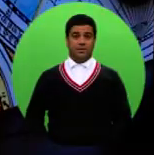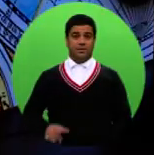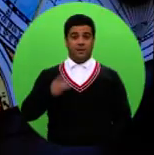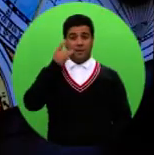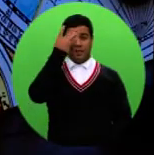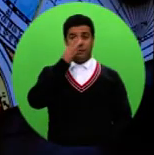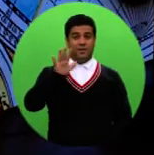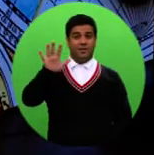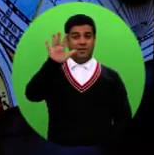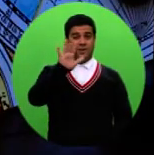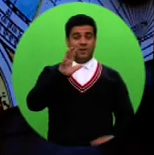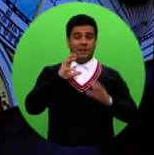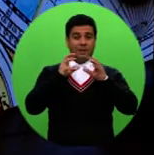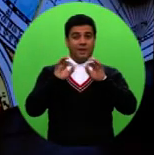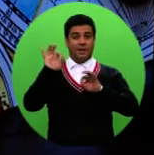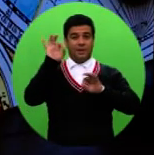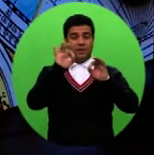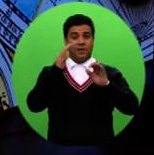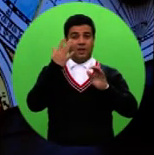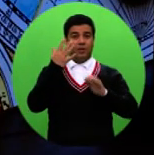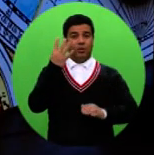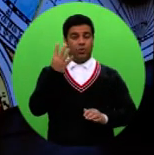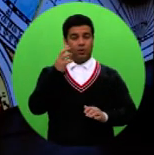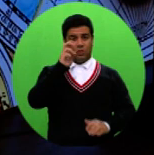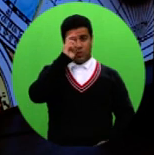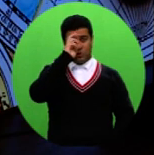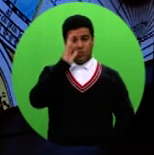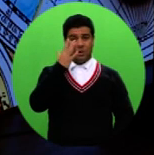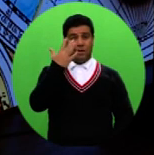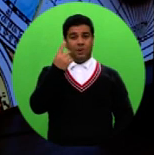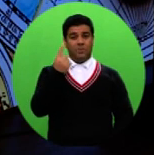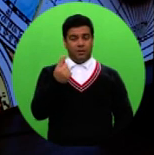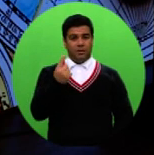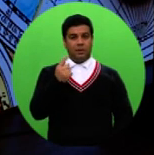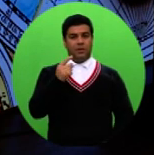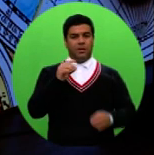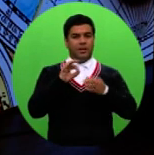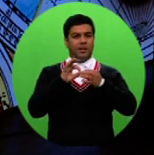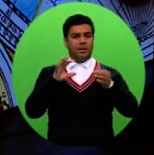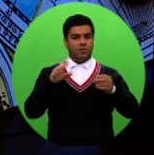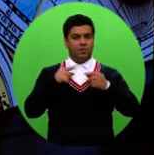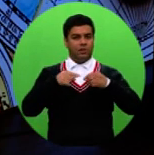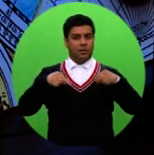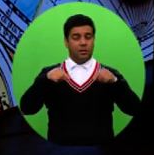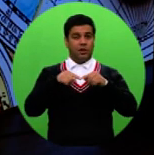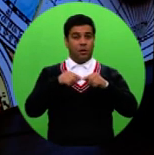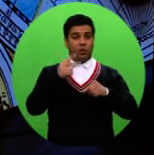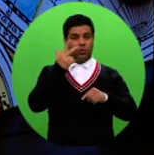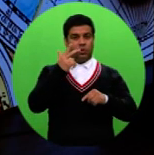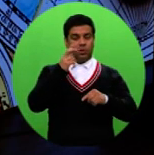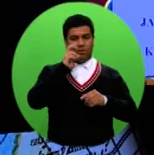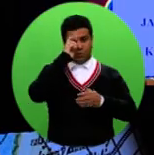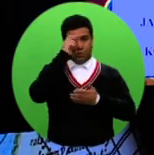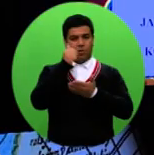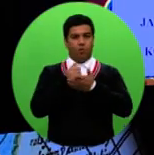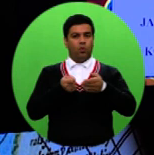Afrikaning siyosiy xaritasida 54 davlat bo'lib, 51-tasi respublika, 3-tasi monarxiya davlat